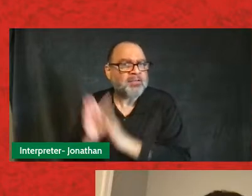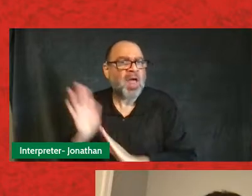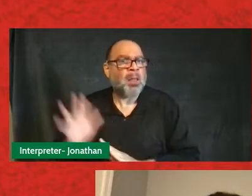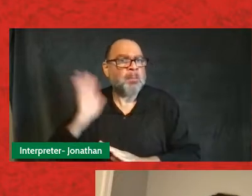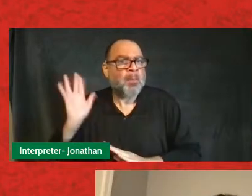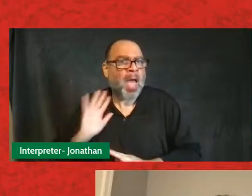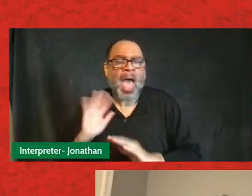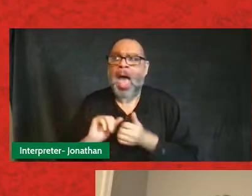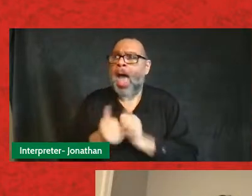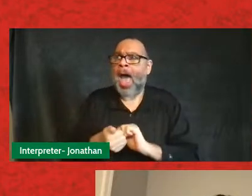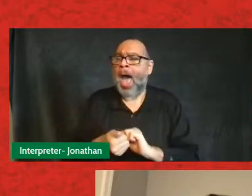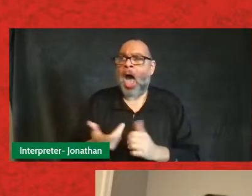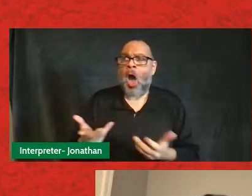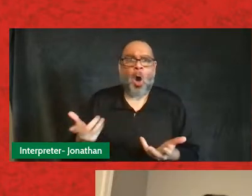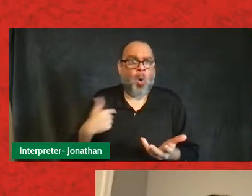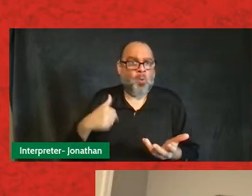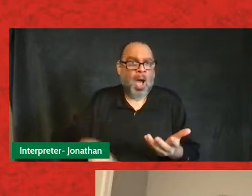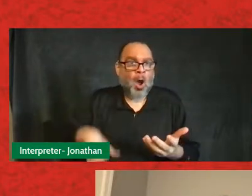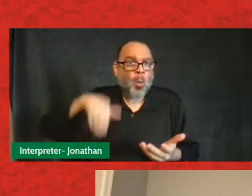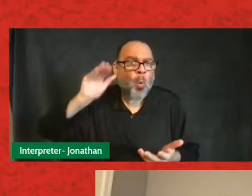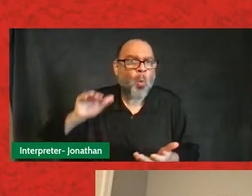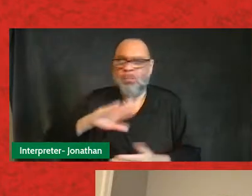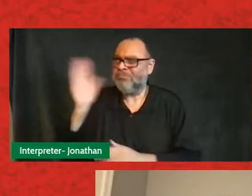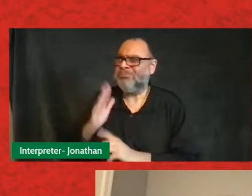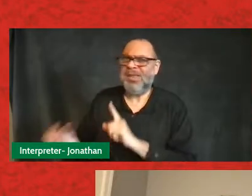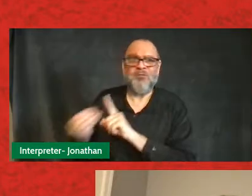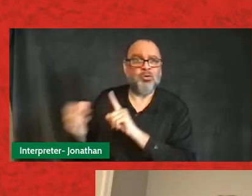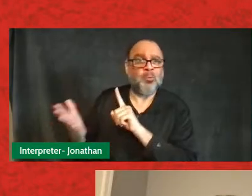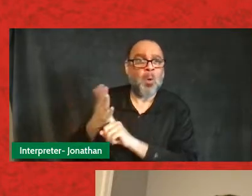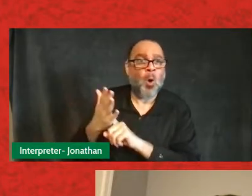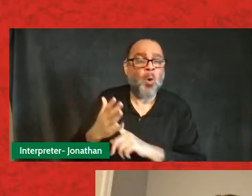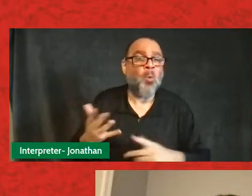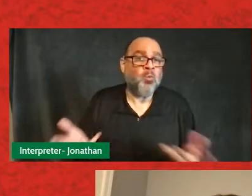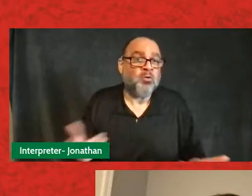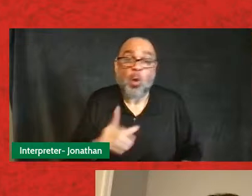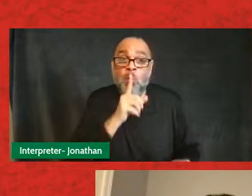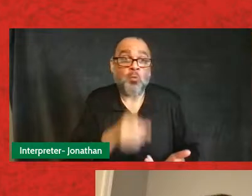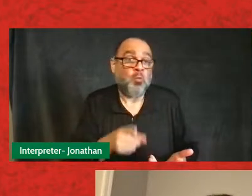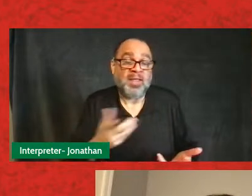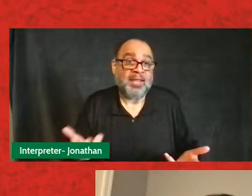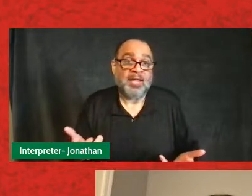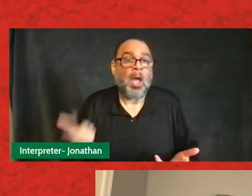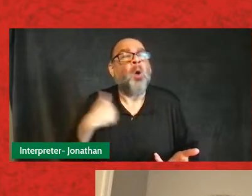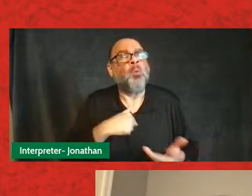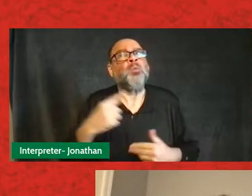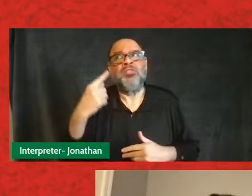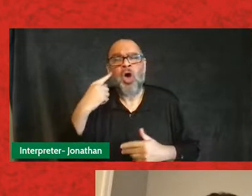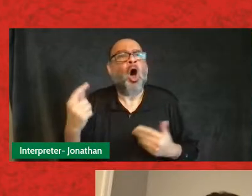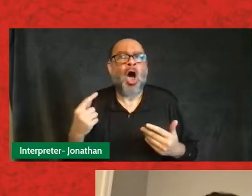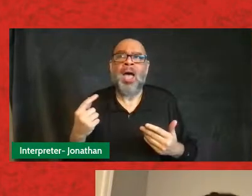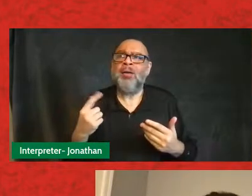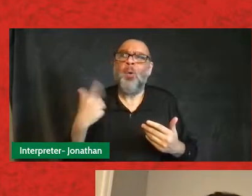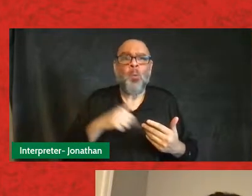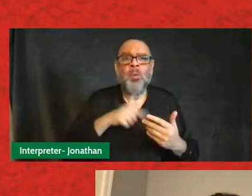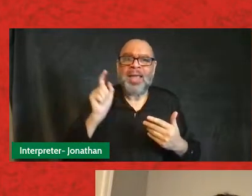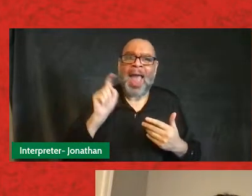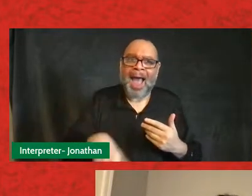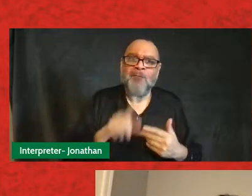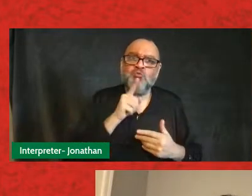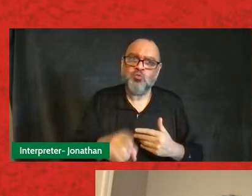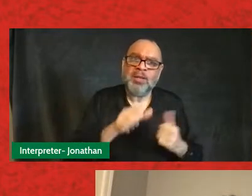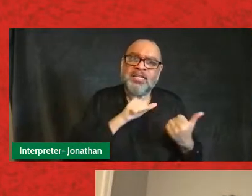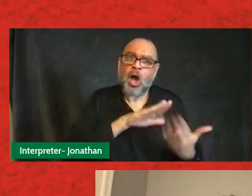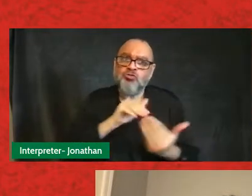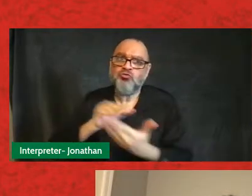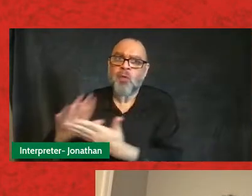hadn't been exposed to them when I was coming up in school, we said, there's actually a number of different things that we need to touch on if we're gonna, as we bring these plays